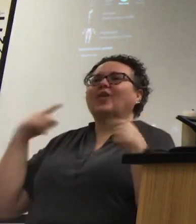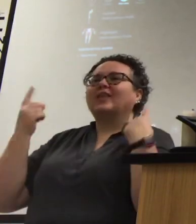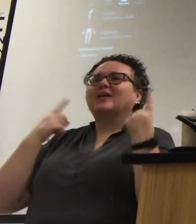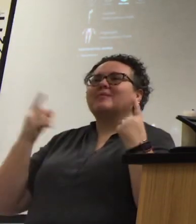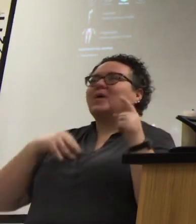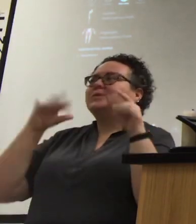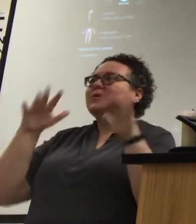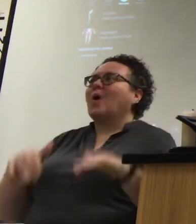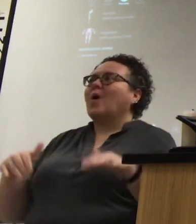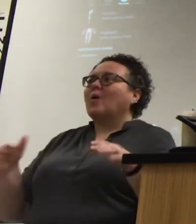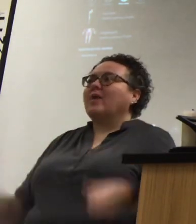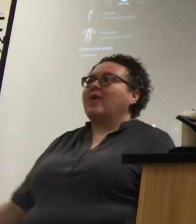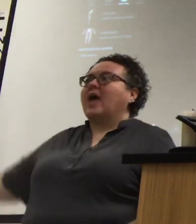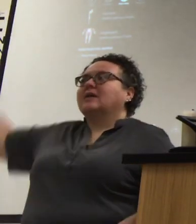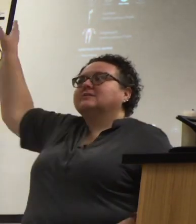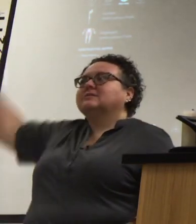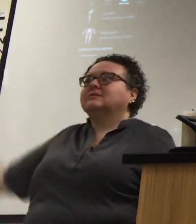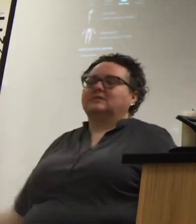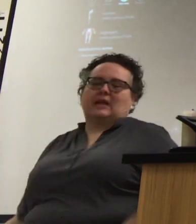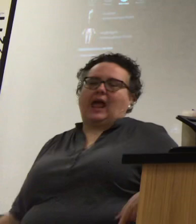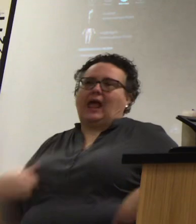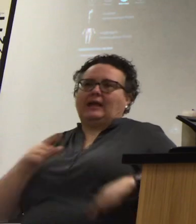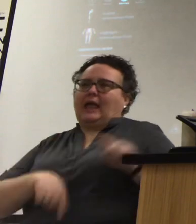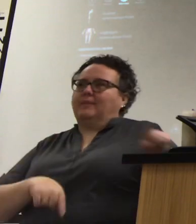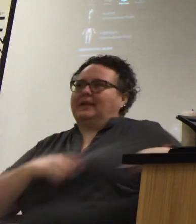know, that kind of movement.